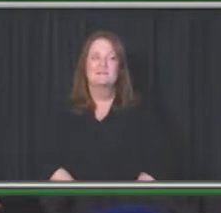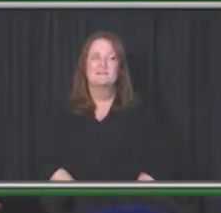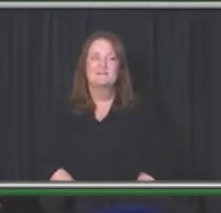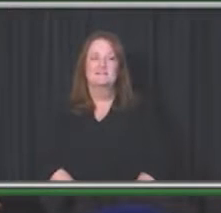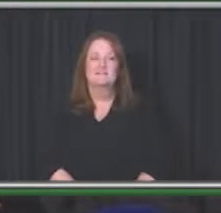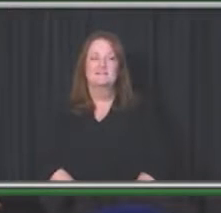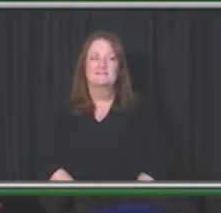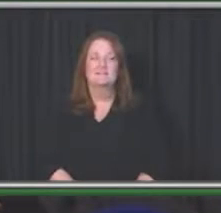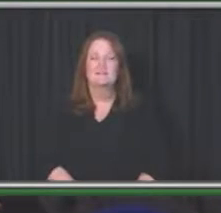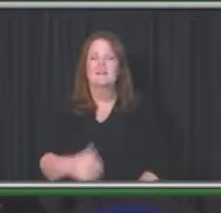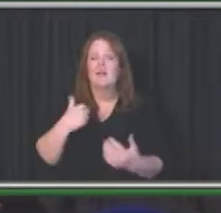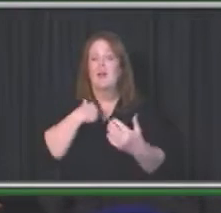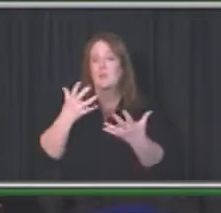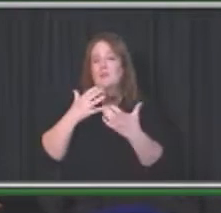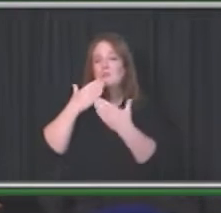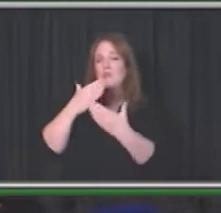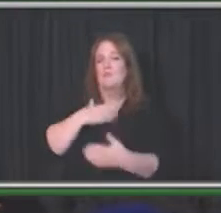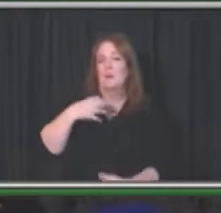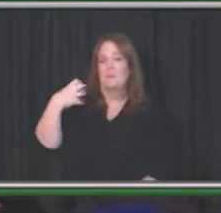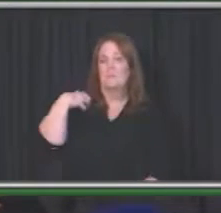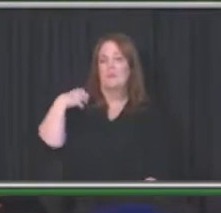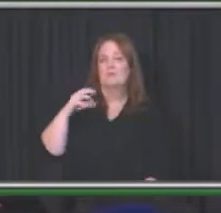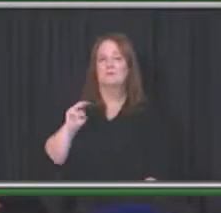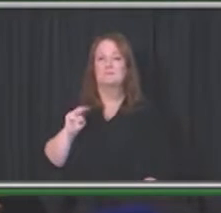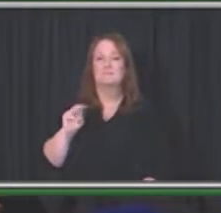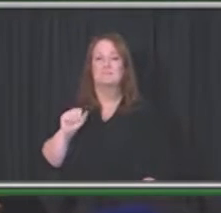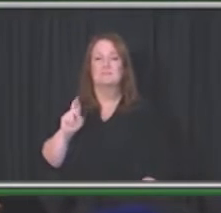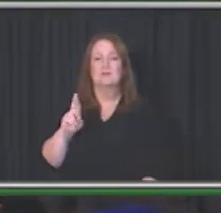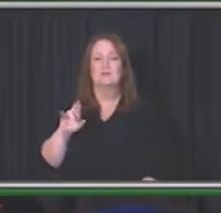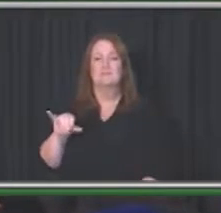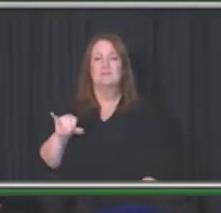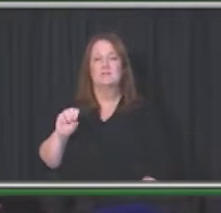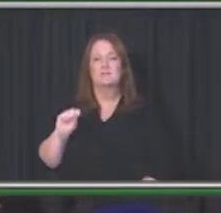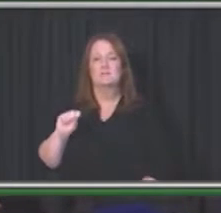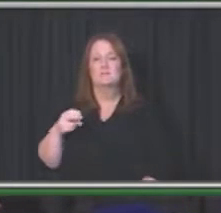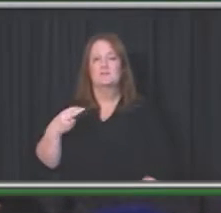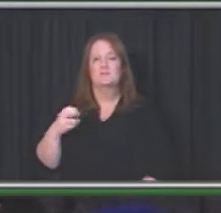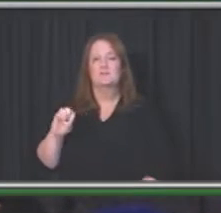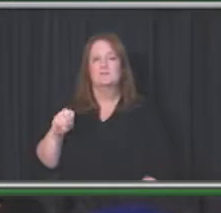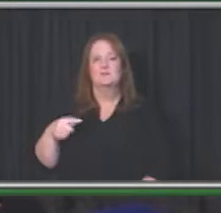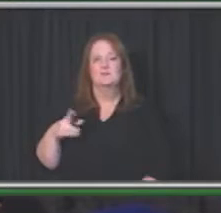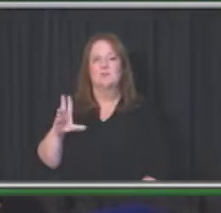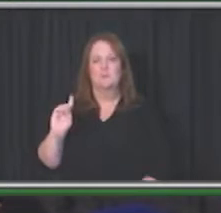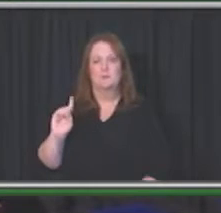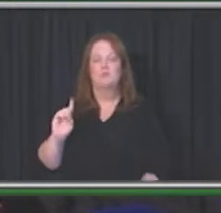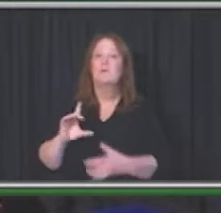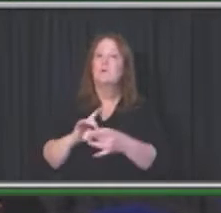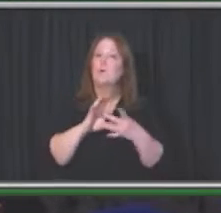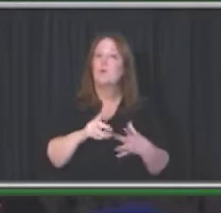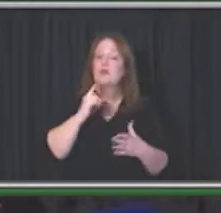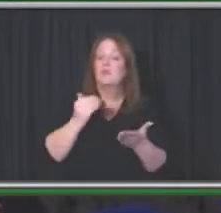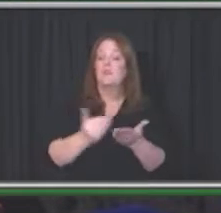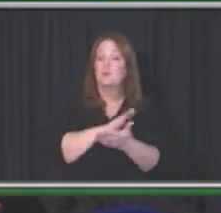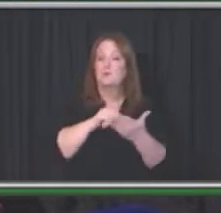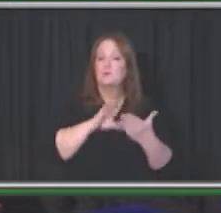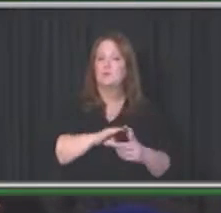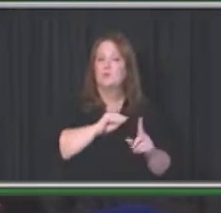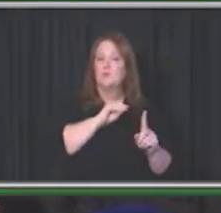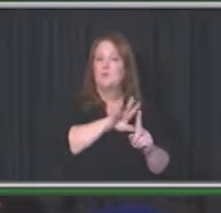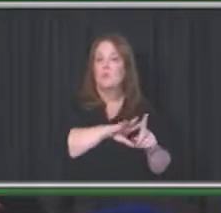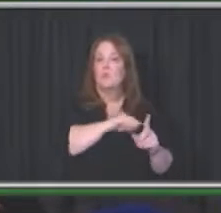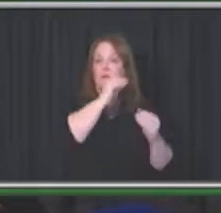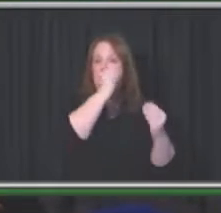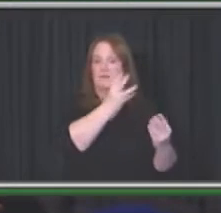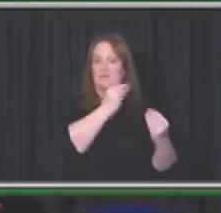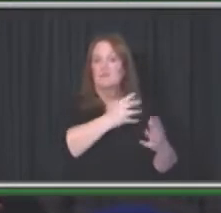I would like to thank my boss, Mary Shepherd. She is the coordinator of New Student Orientation, and when I was a